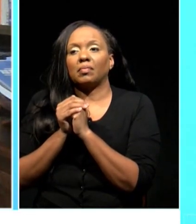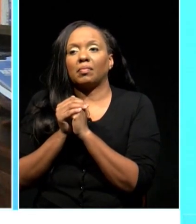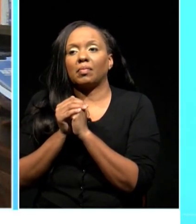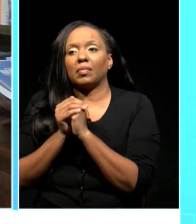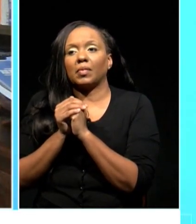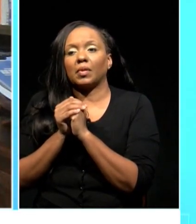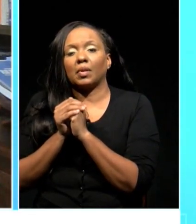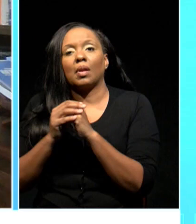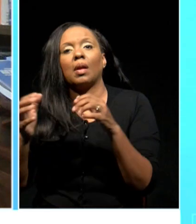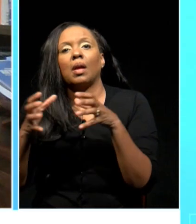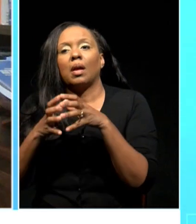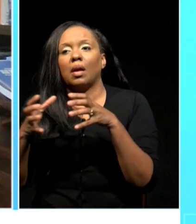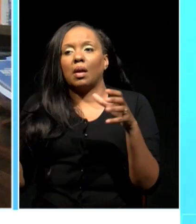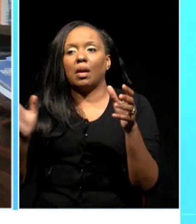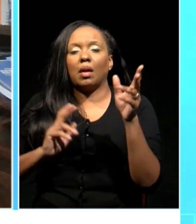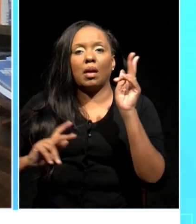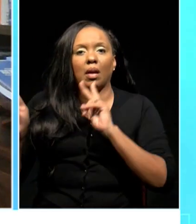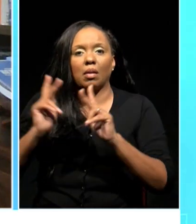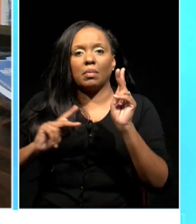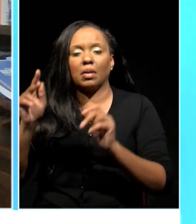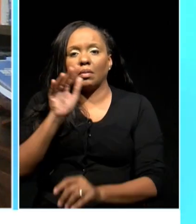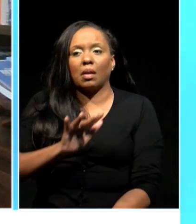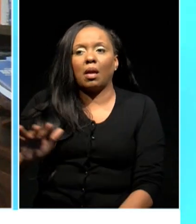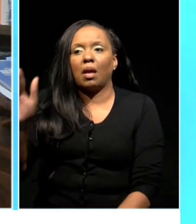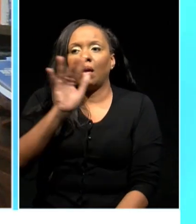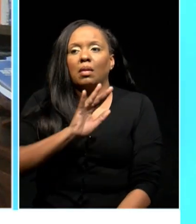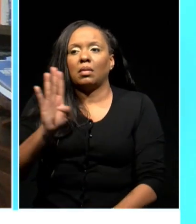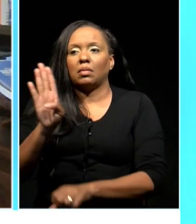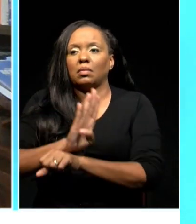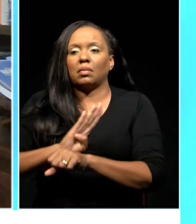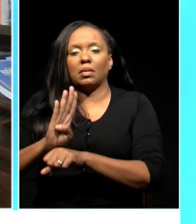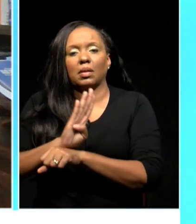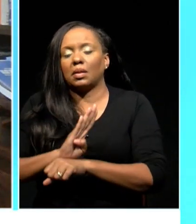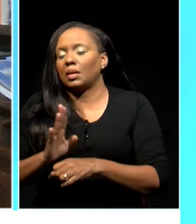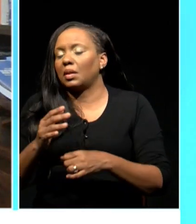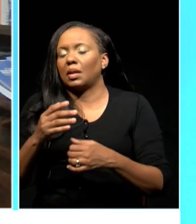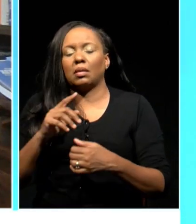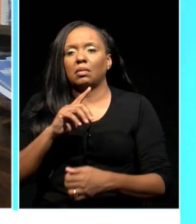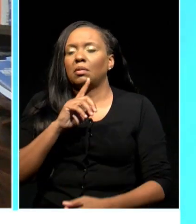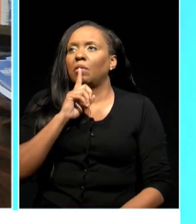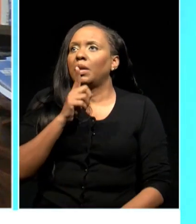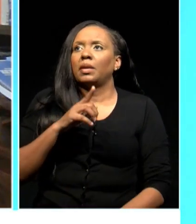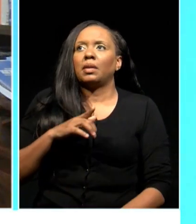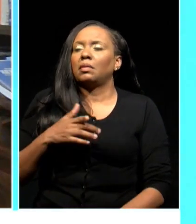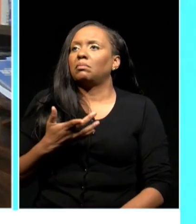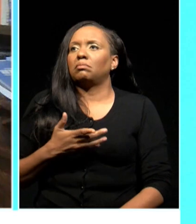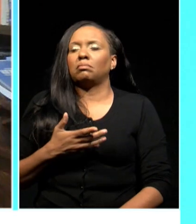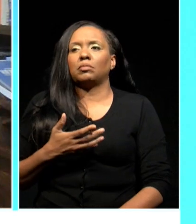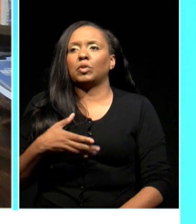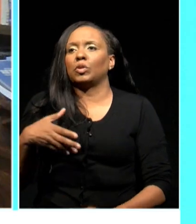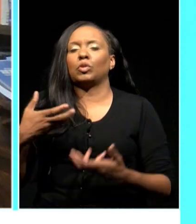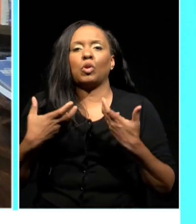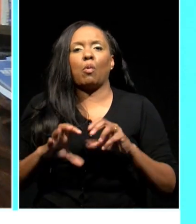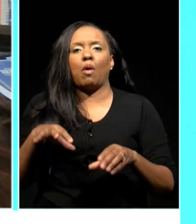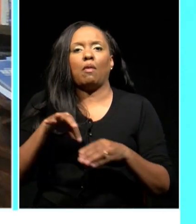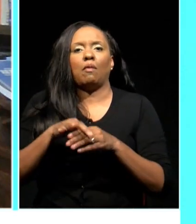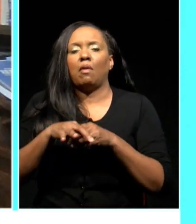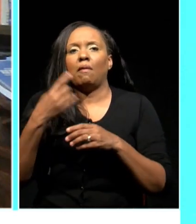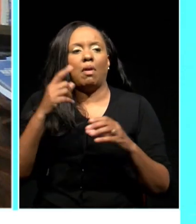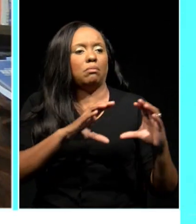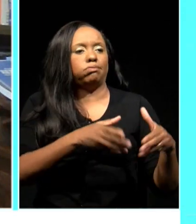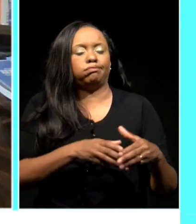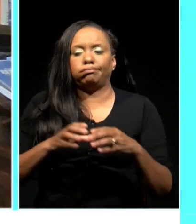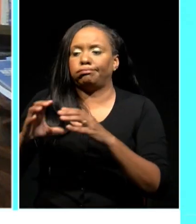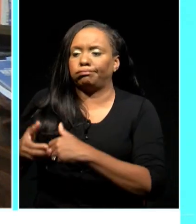people variously describe as swing voters, who are totally disenchanted with the political parties. I mean, these are people who supported